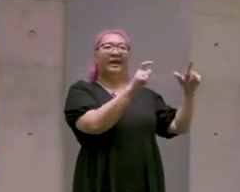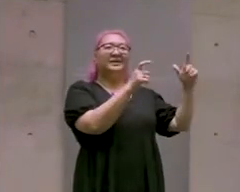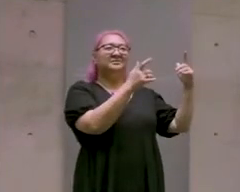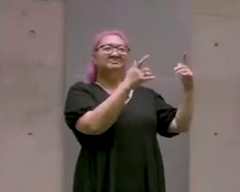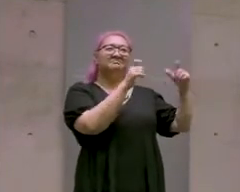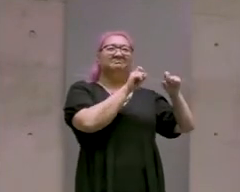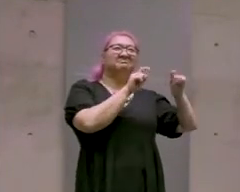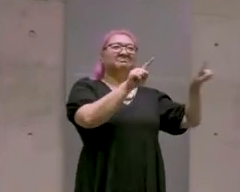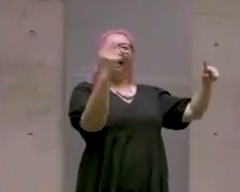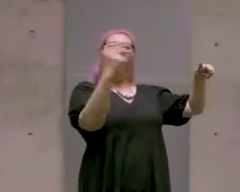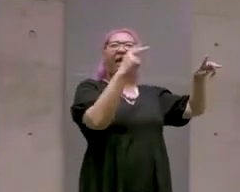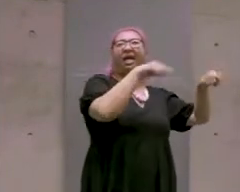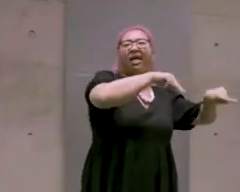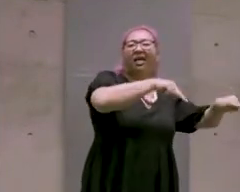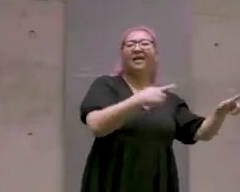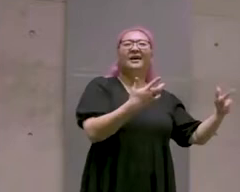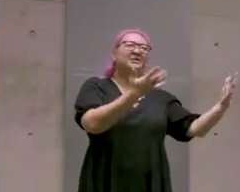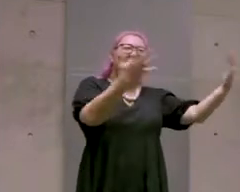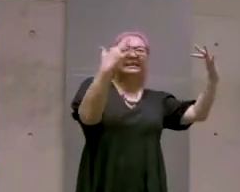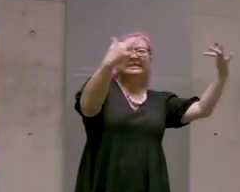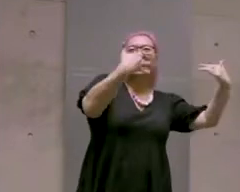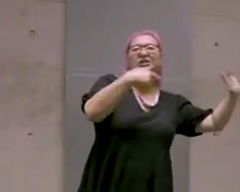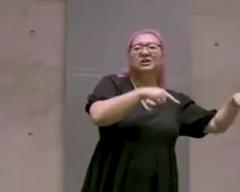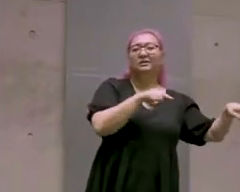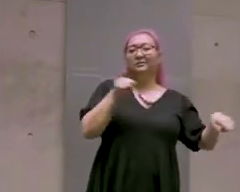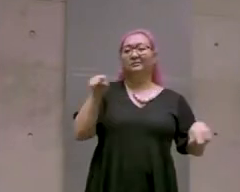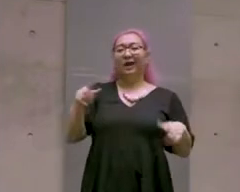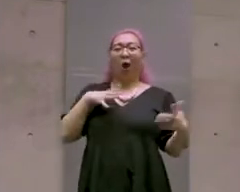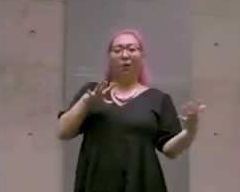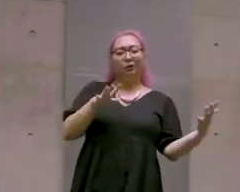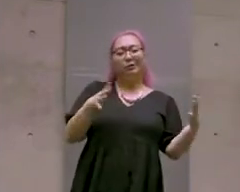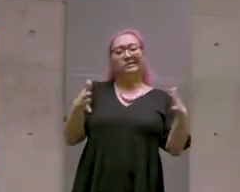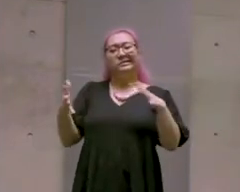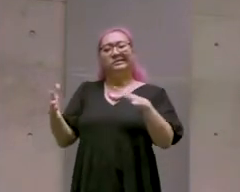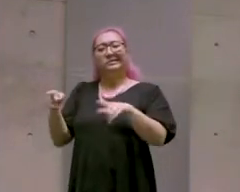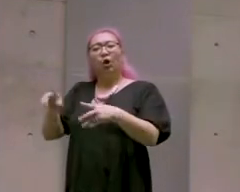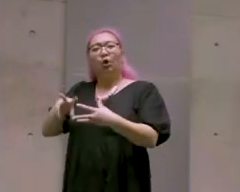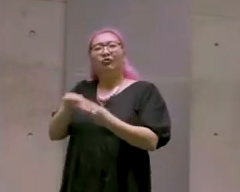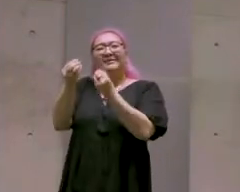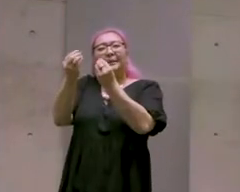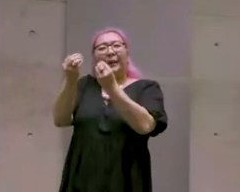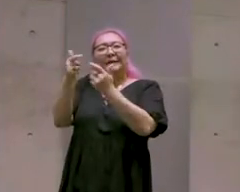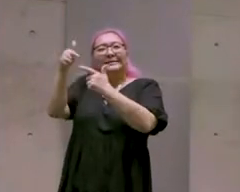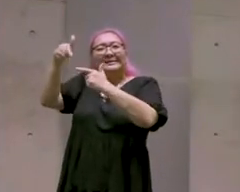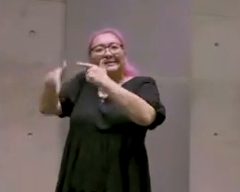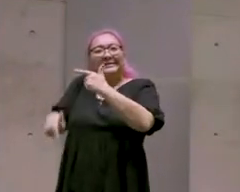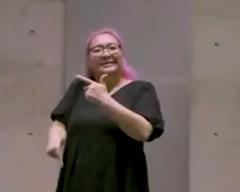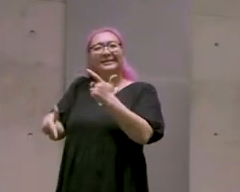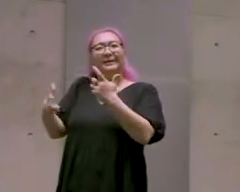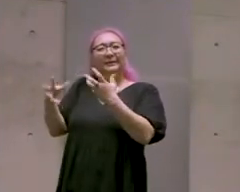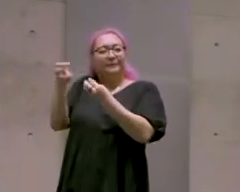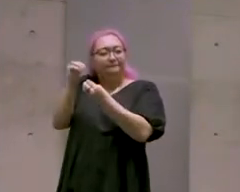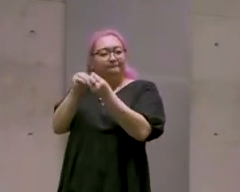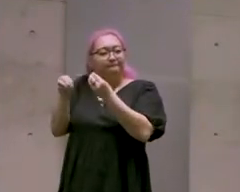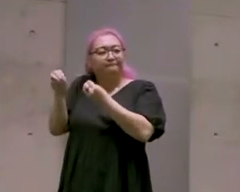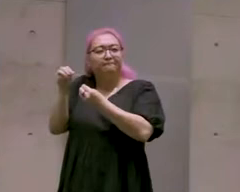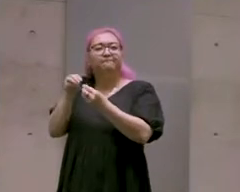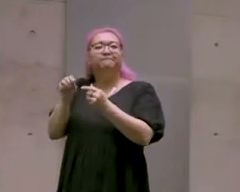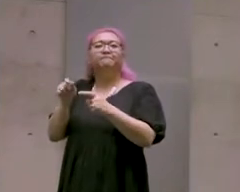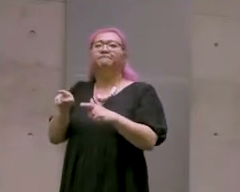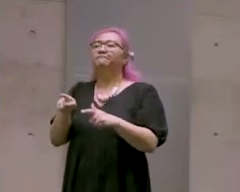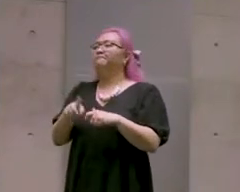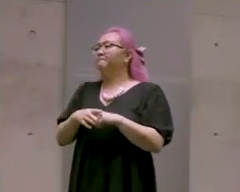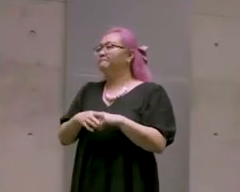very much still made like, an indie hobby project, just with some money in my pocket, basically. There was no structure, there